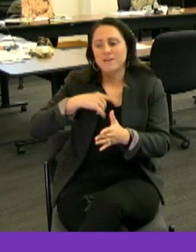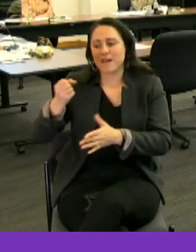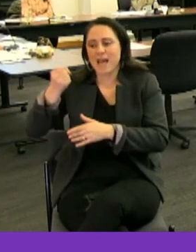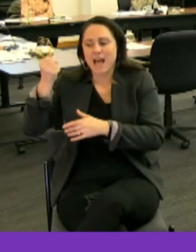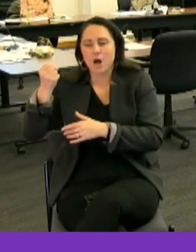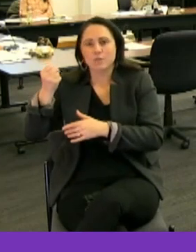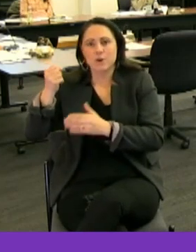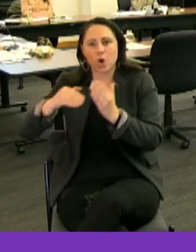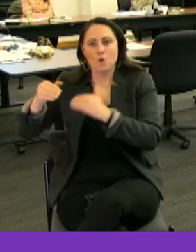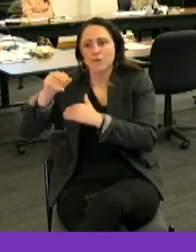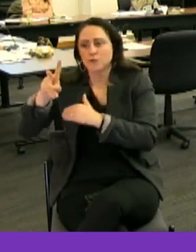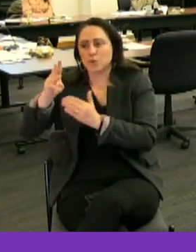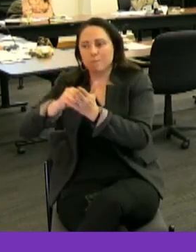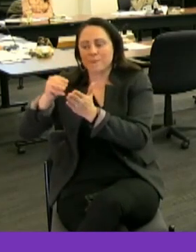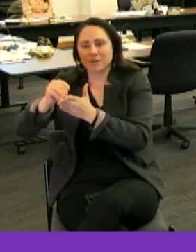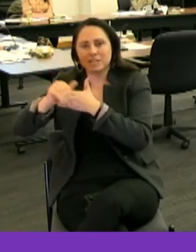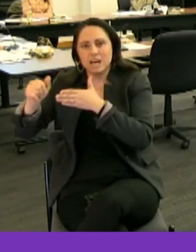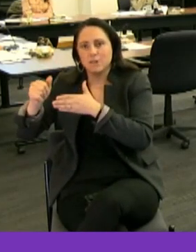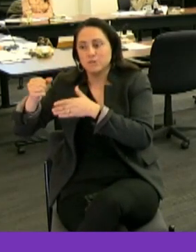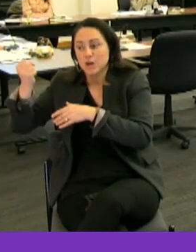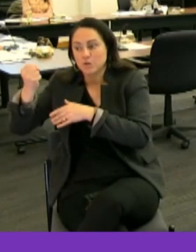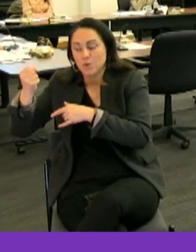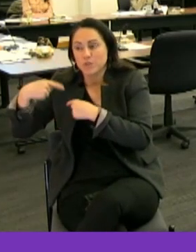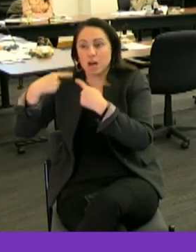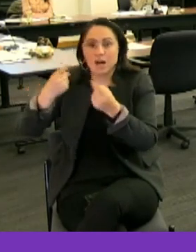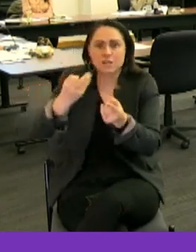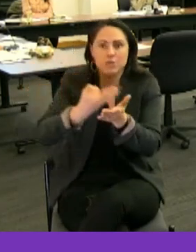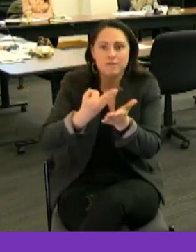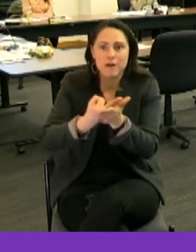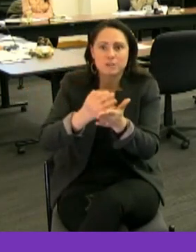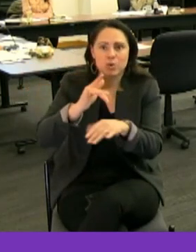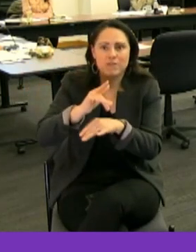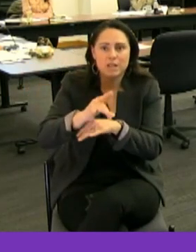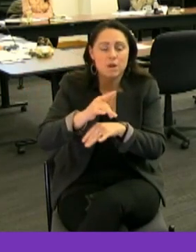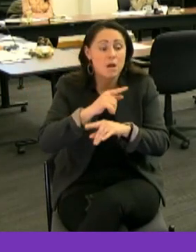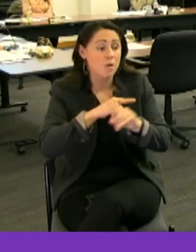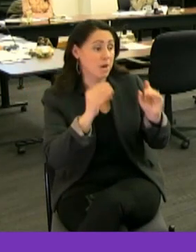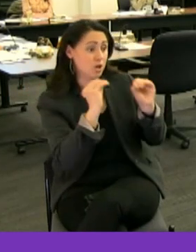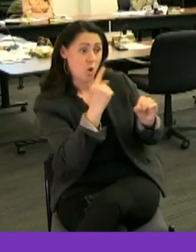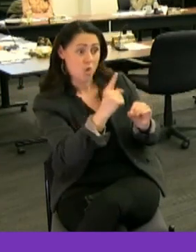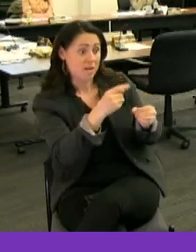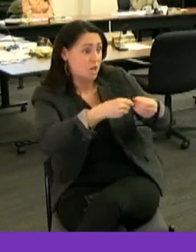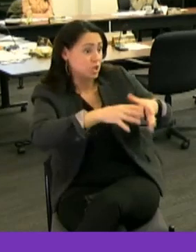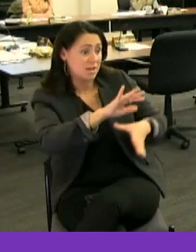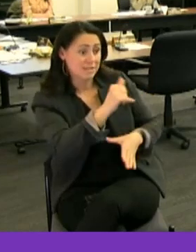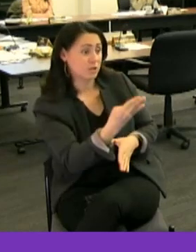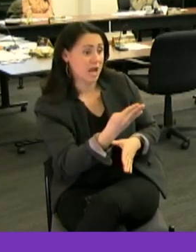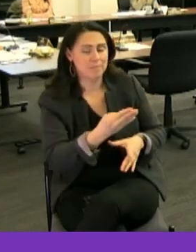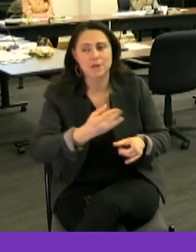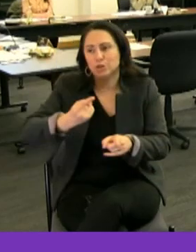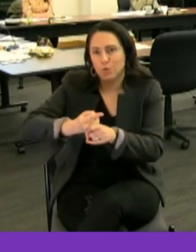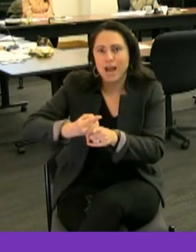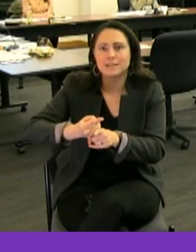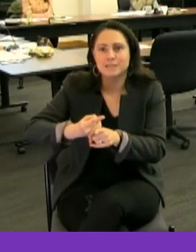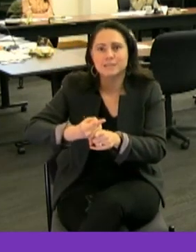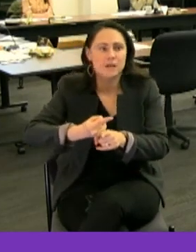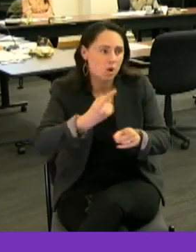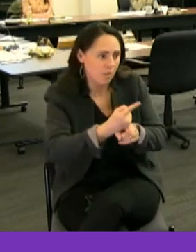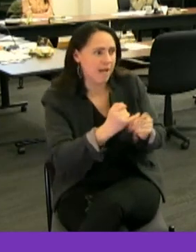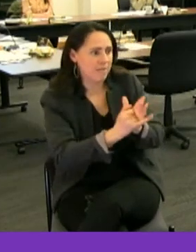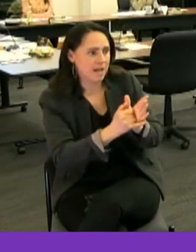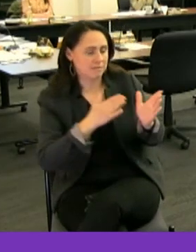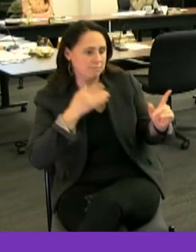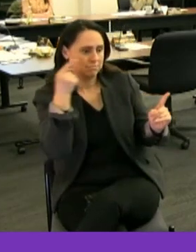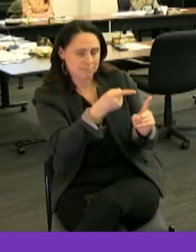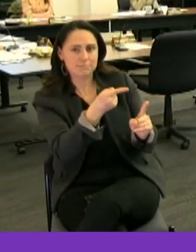on hold, and we could not release that until the funds became available. Correct, but nobody lost a job. Correct. Right. That's what